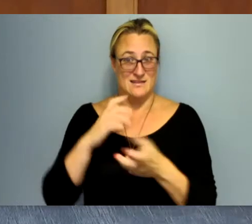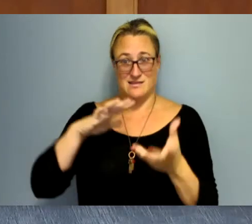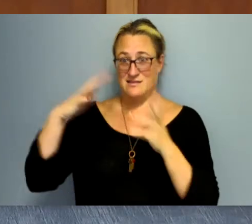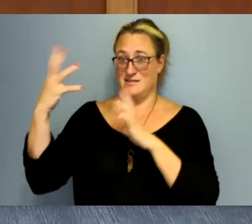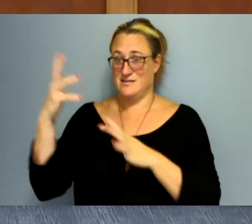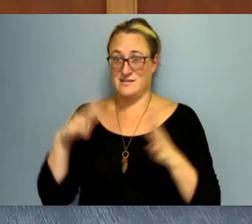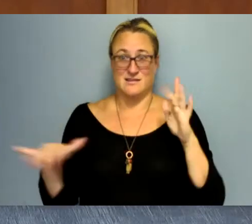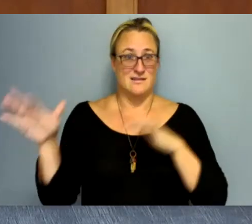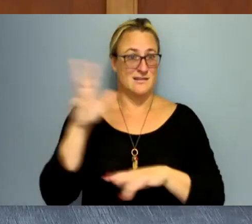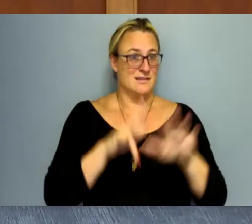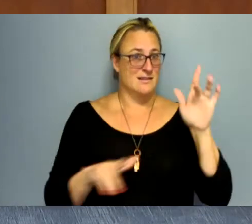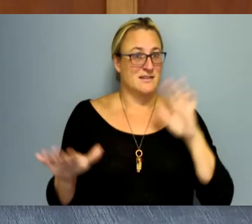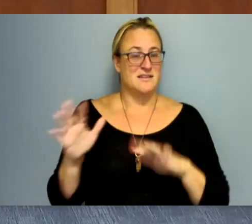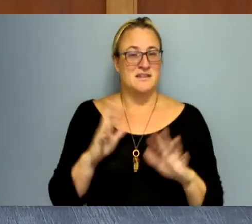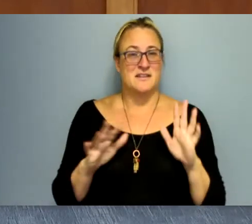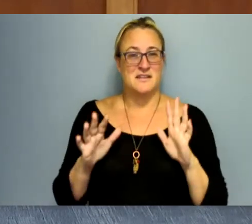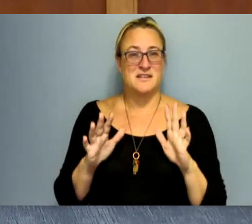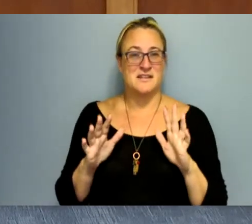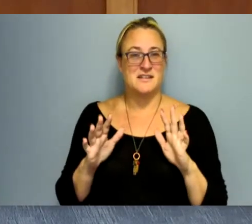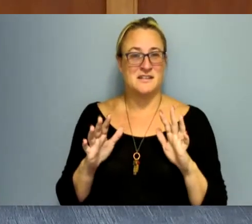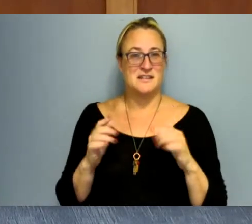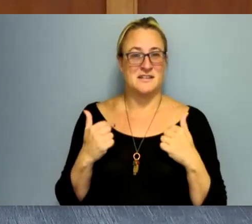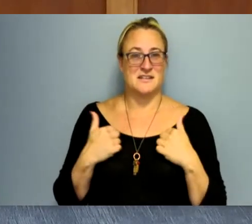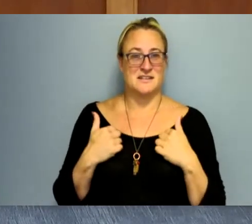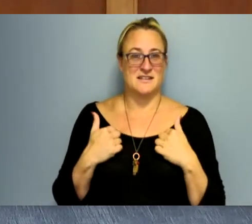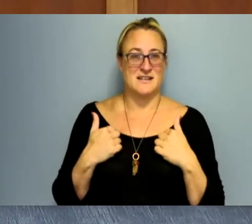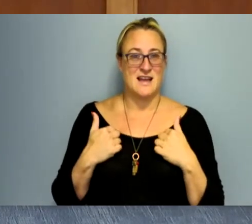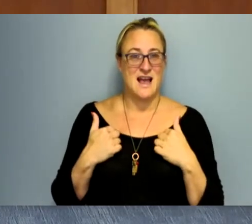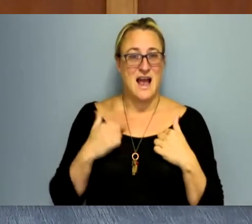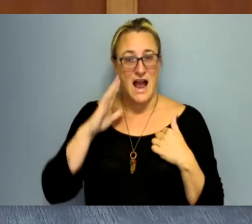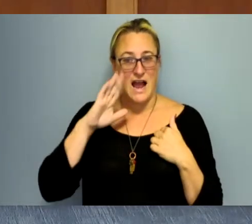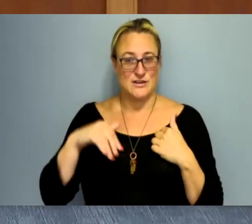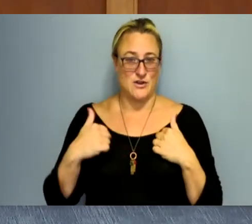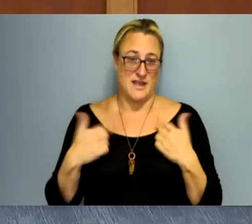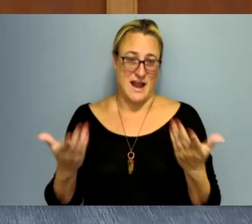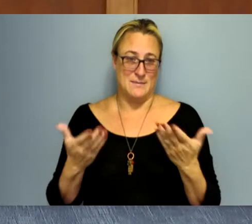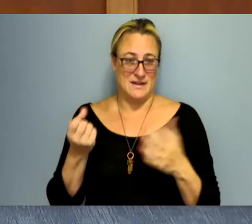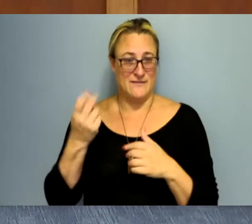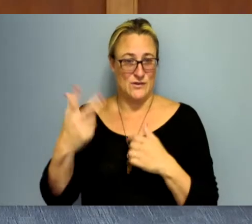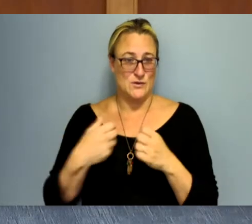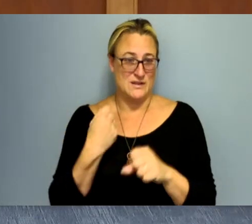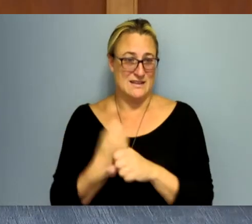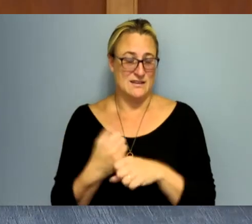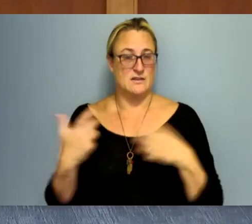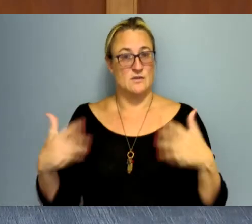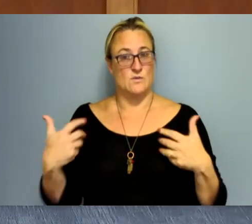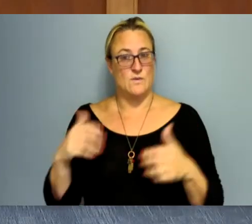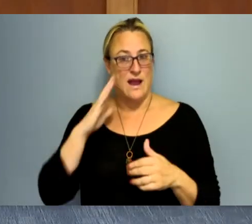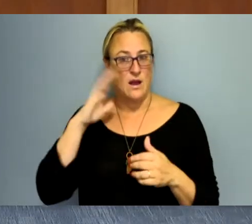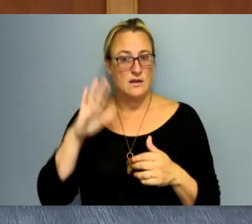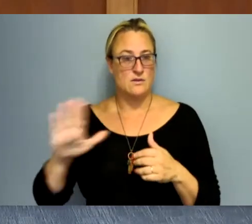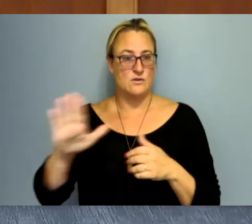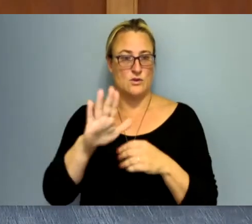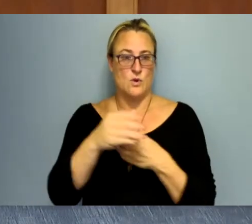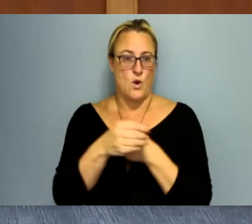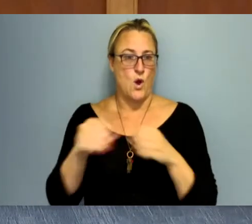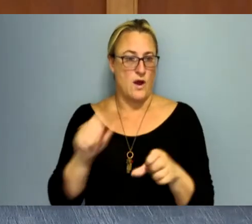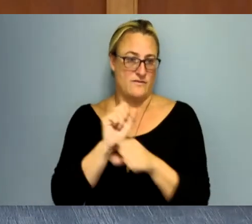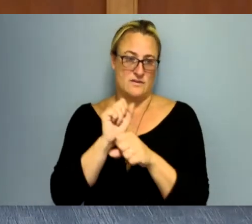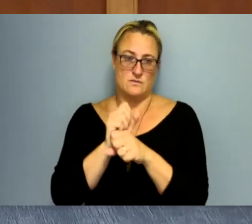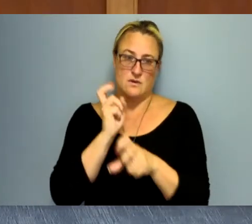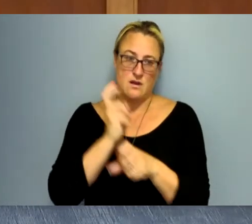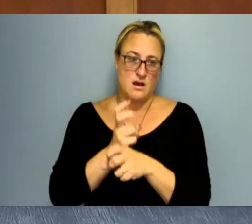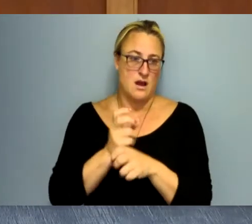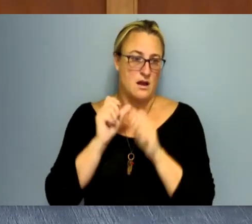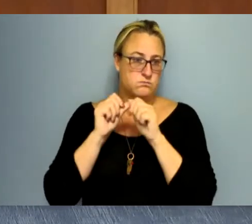But having been here obviously a couple of years myself, seeing how hard the office works 12 months a year.